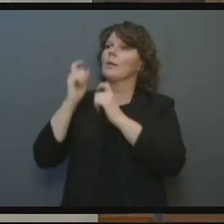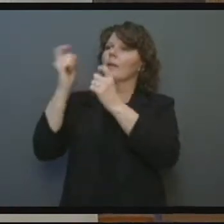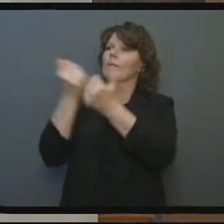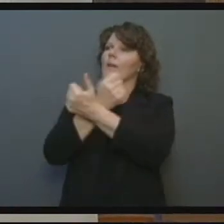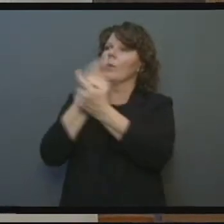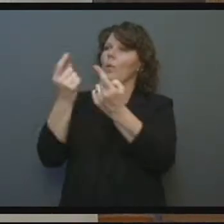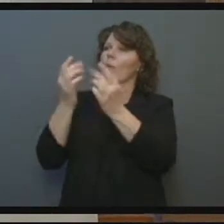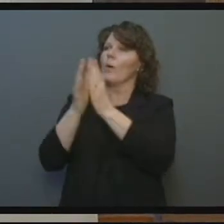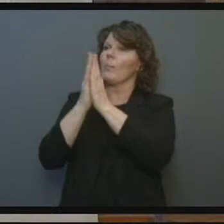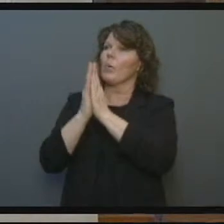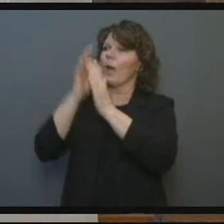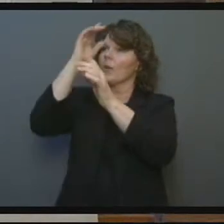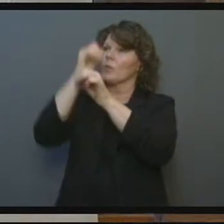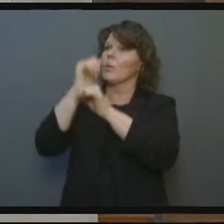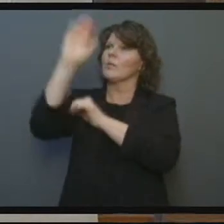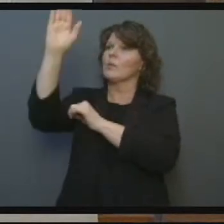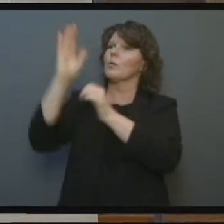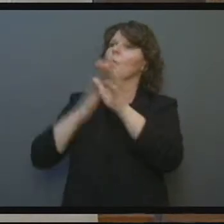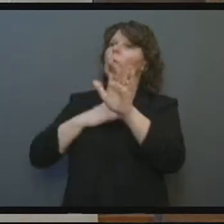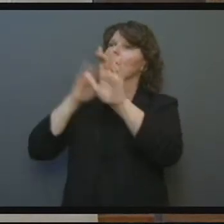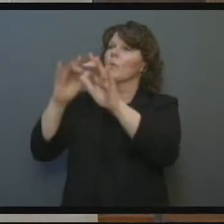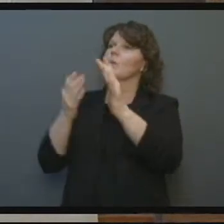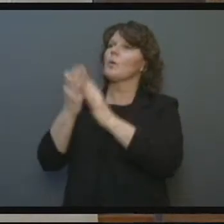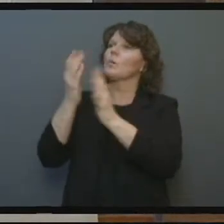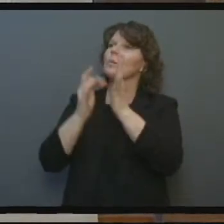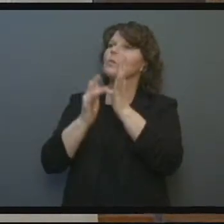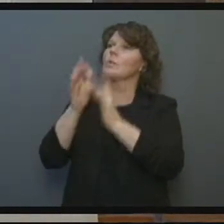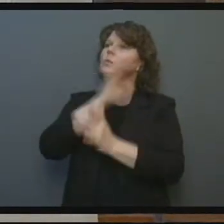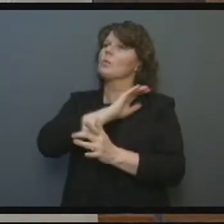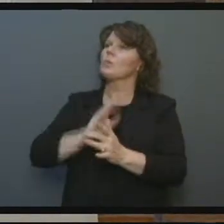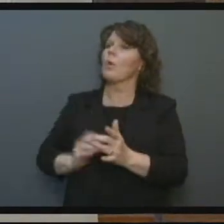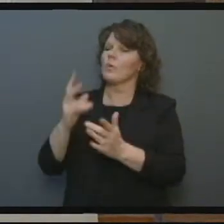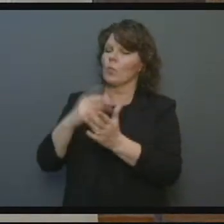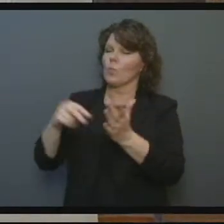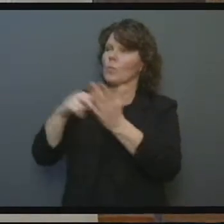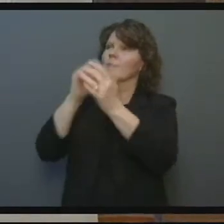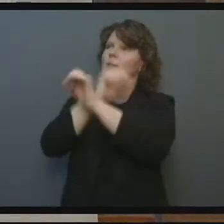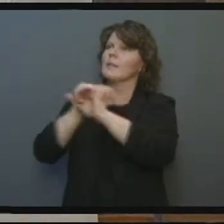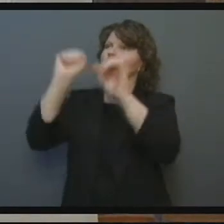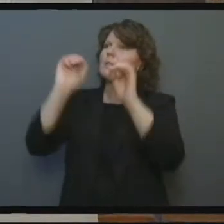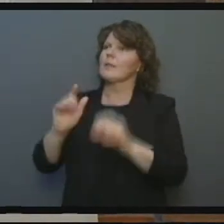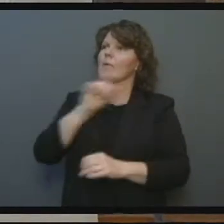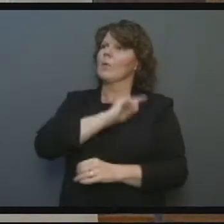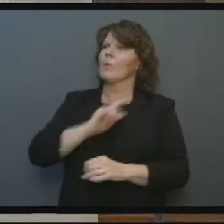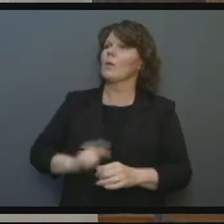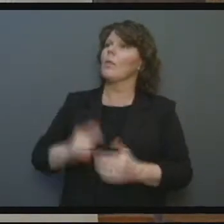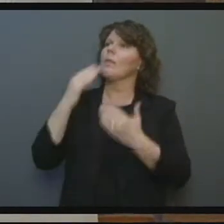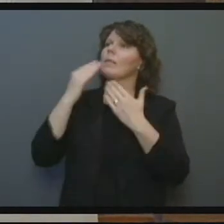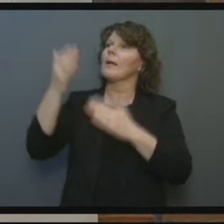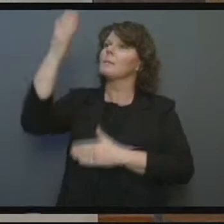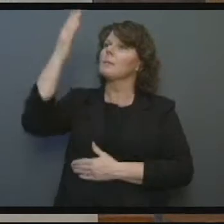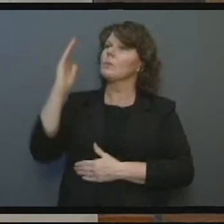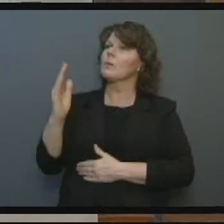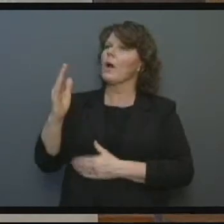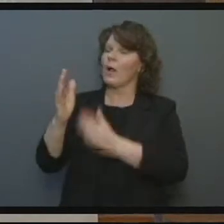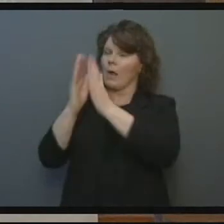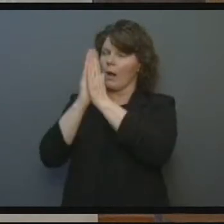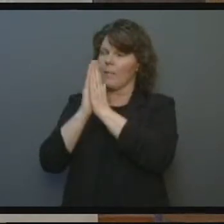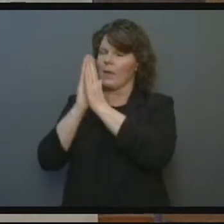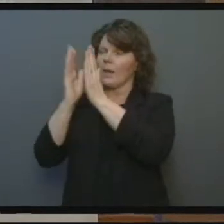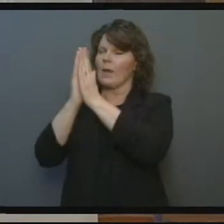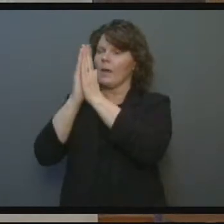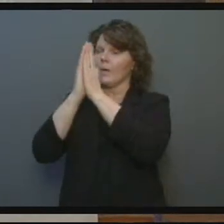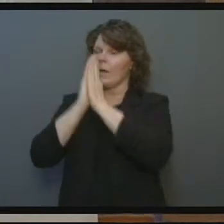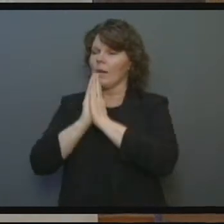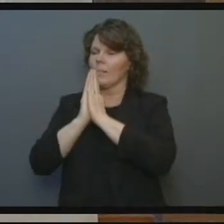we pray, trusting in your mercy through Jesus Christ, our risen Savior and Lord. Thanks be to God. Amen and